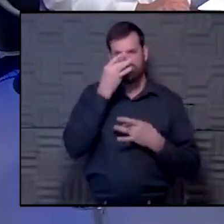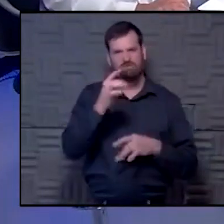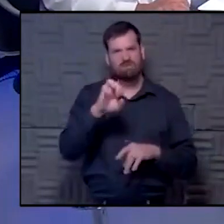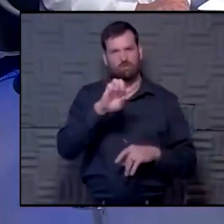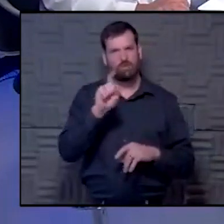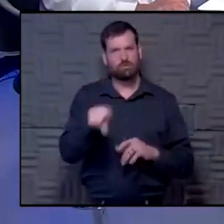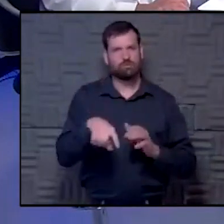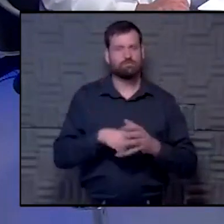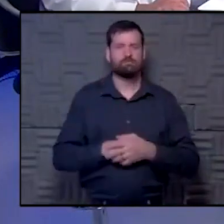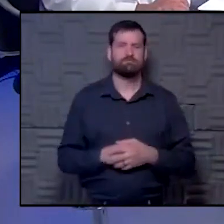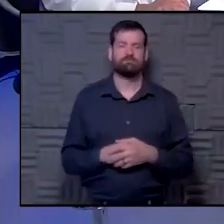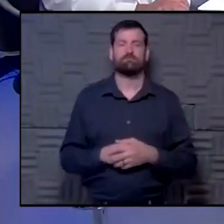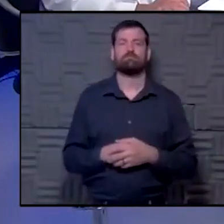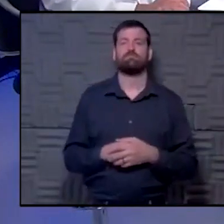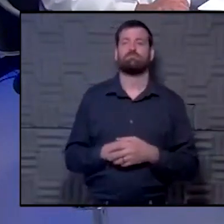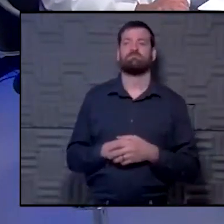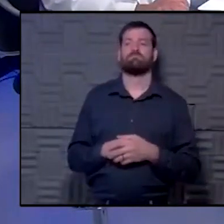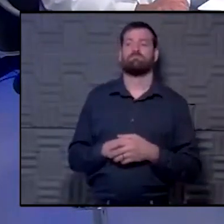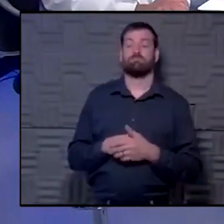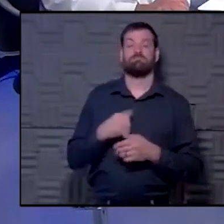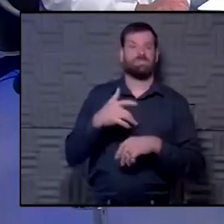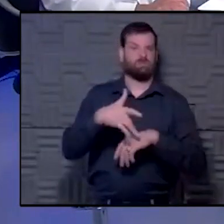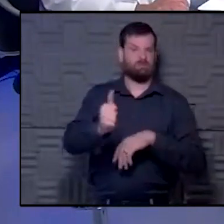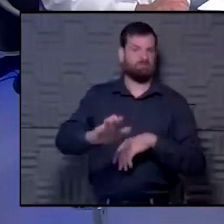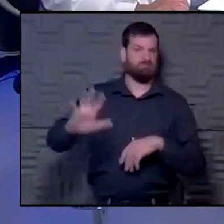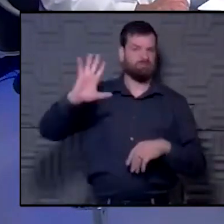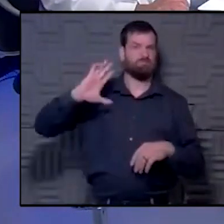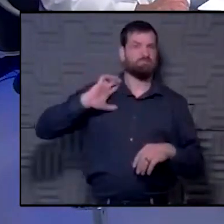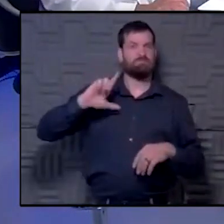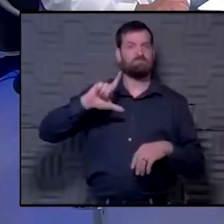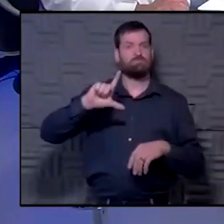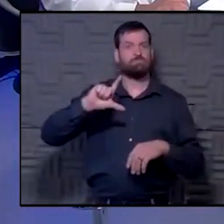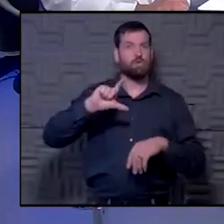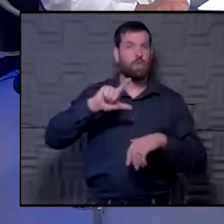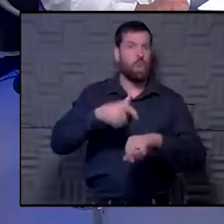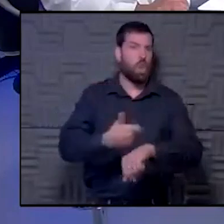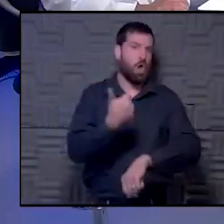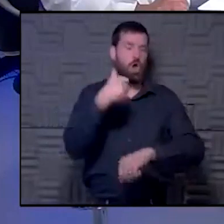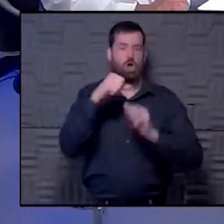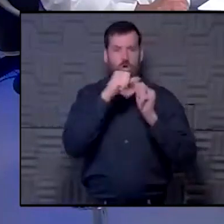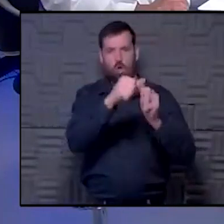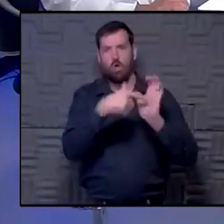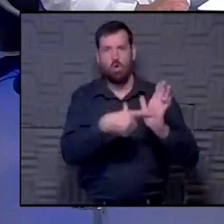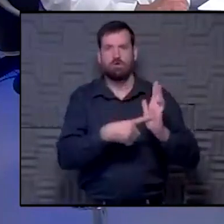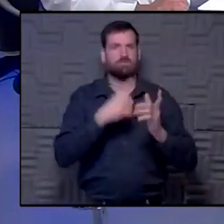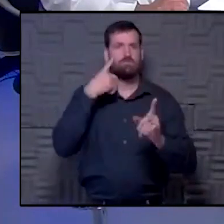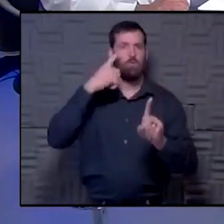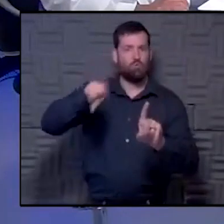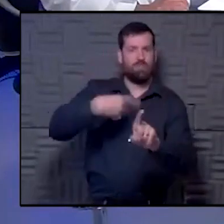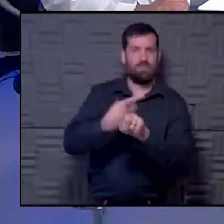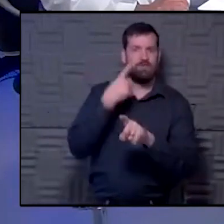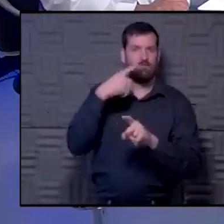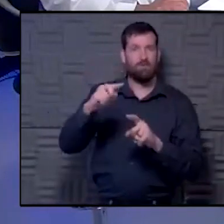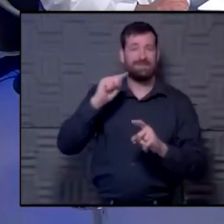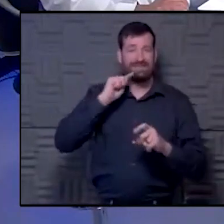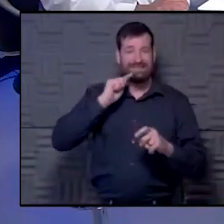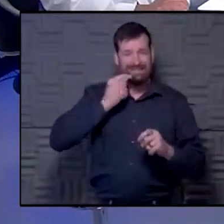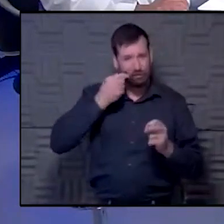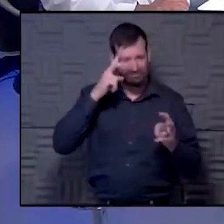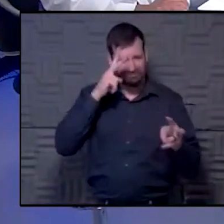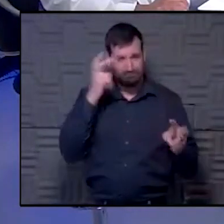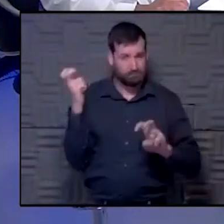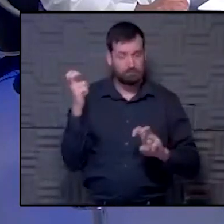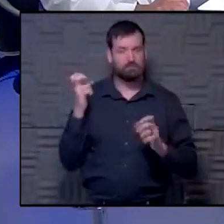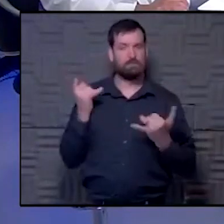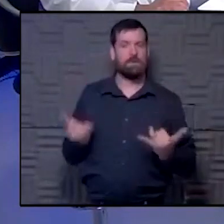question. Early on, she writes, it seemed long haul only happened to those who got seriously ill. But now